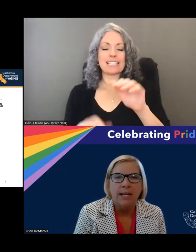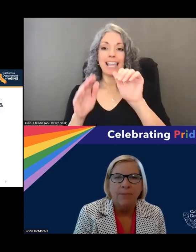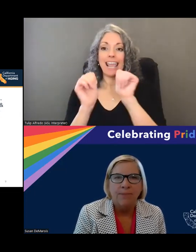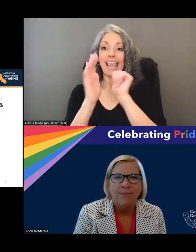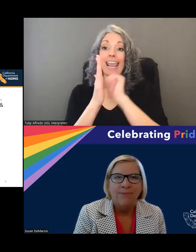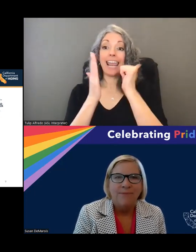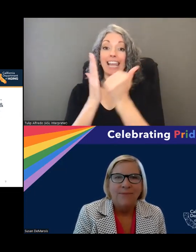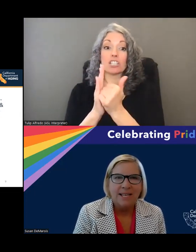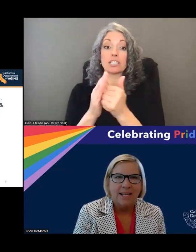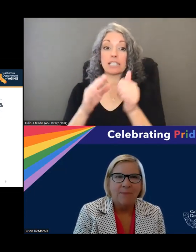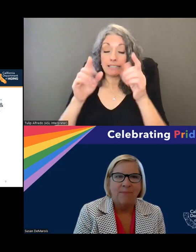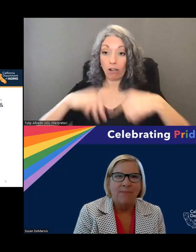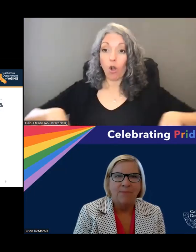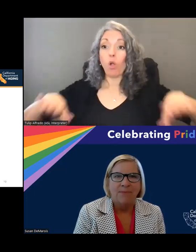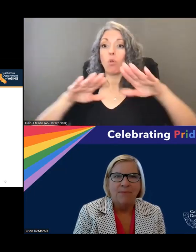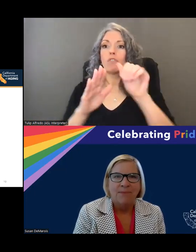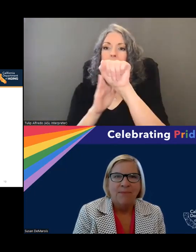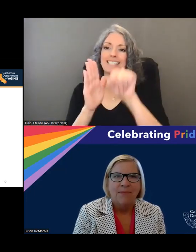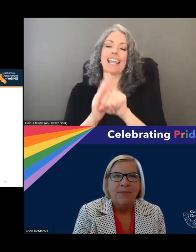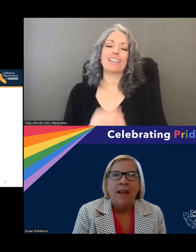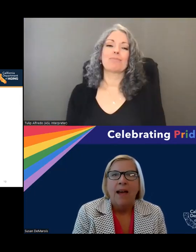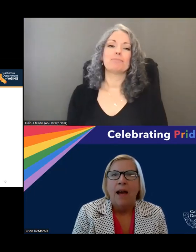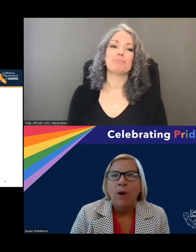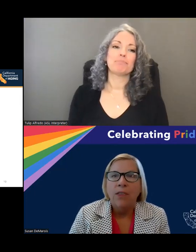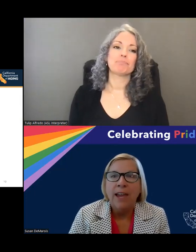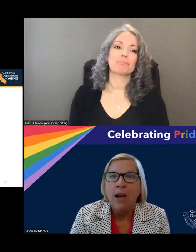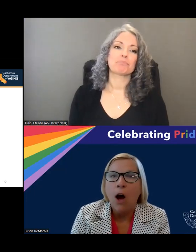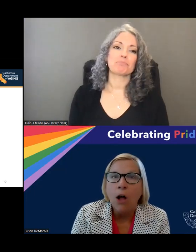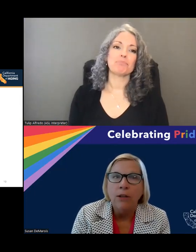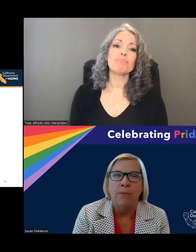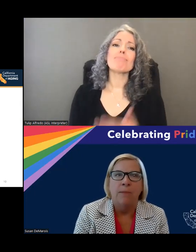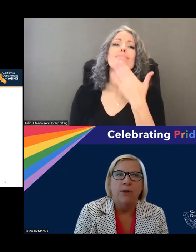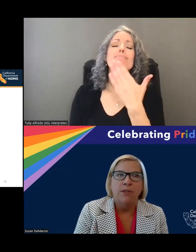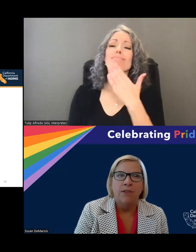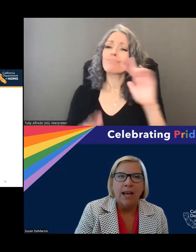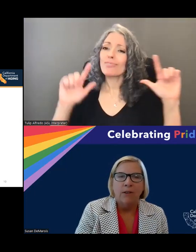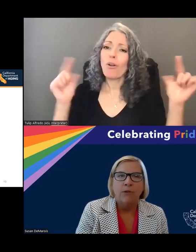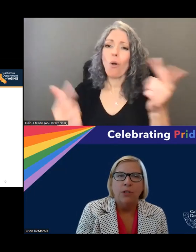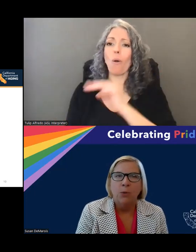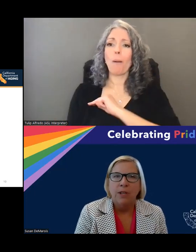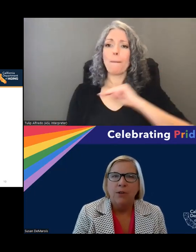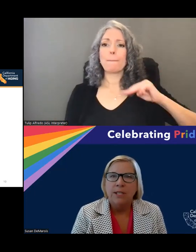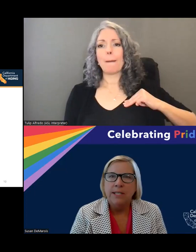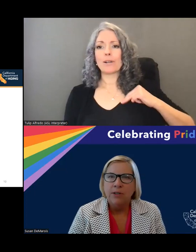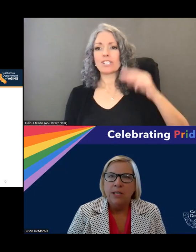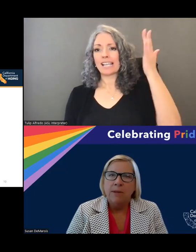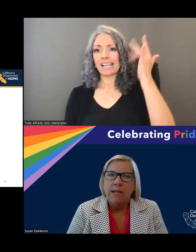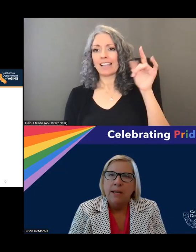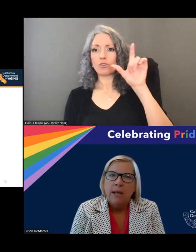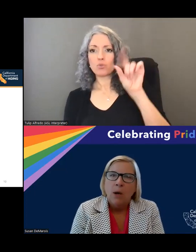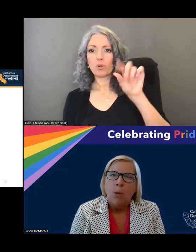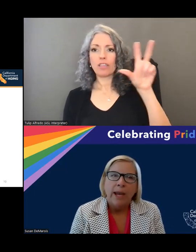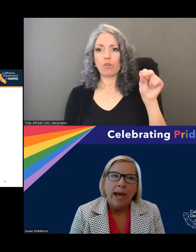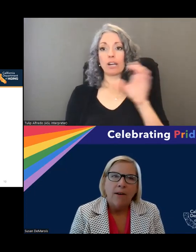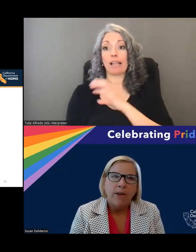our state. Next slide. I want to thank all of the members of the California 2030 Steering